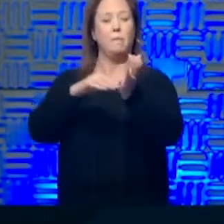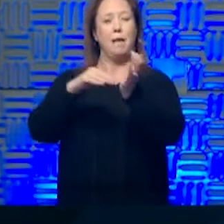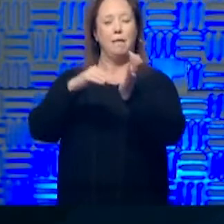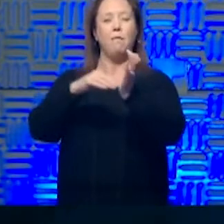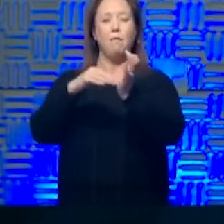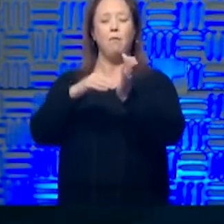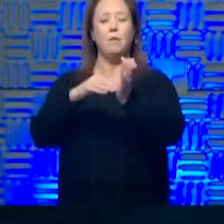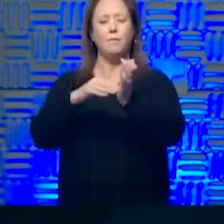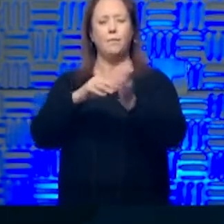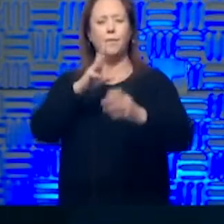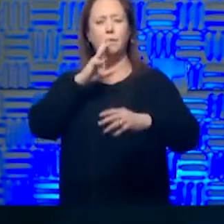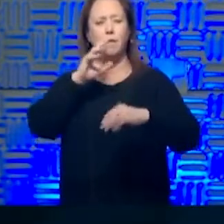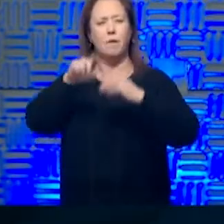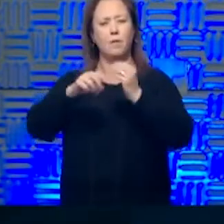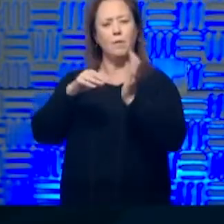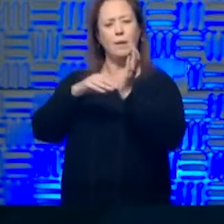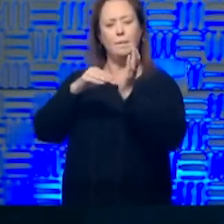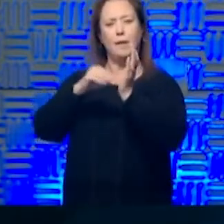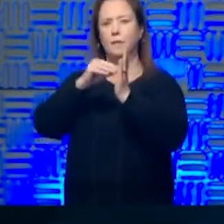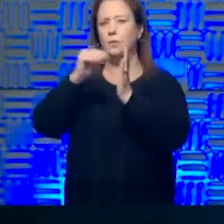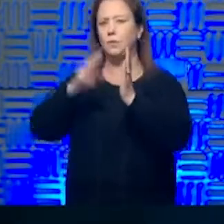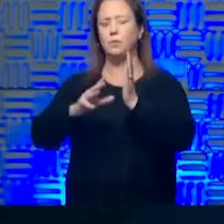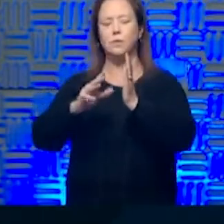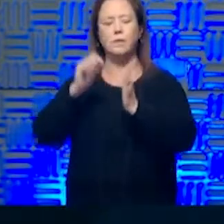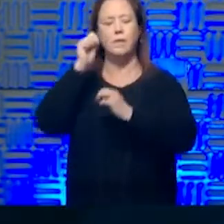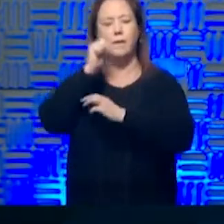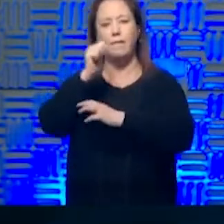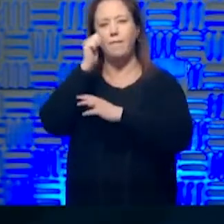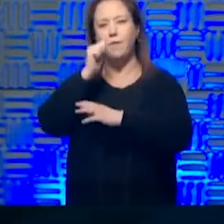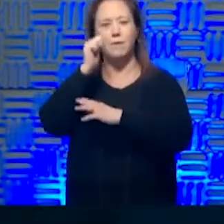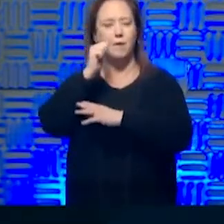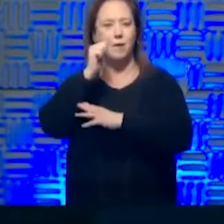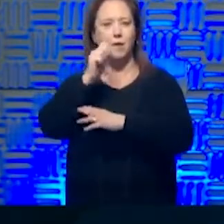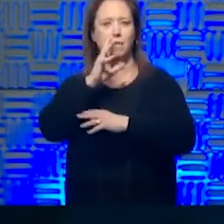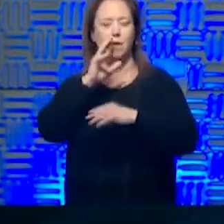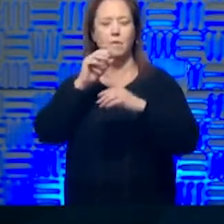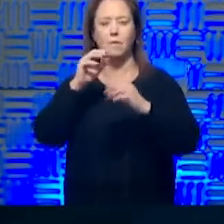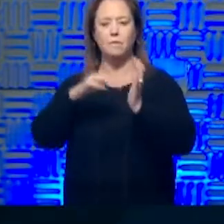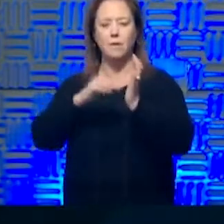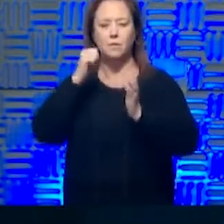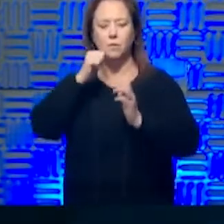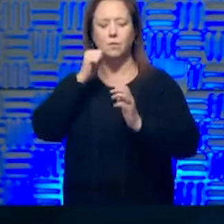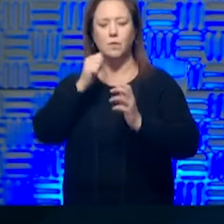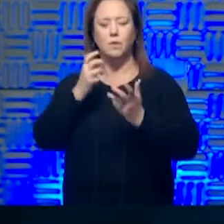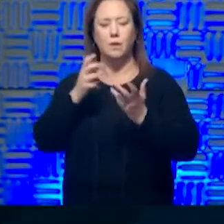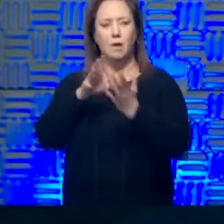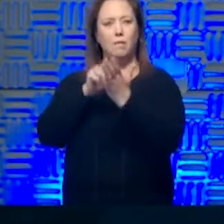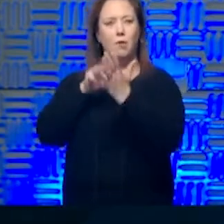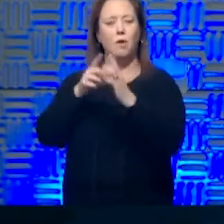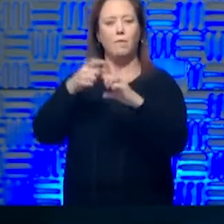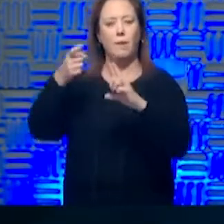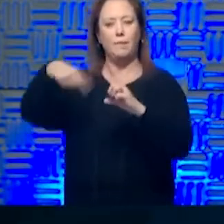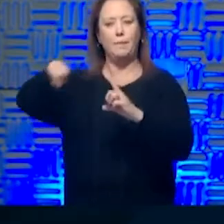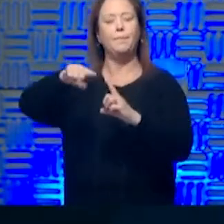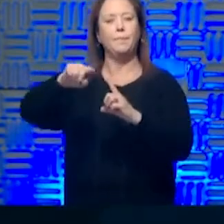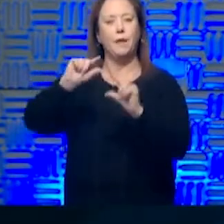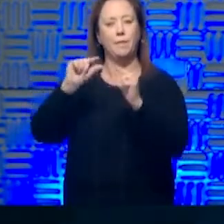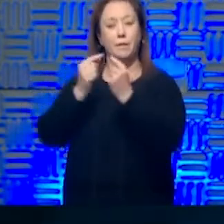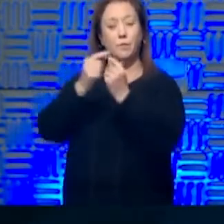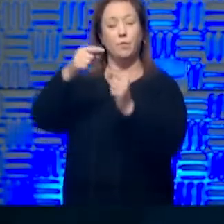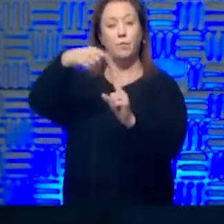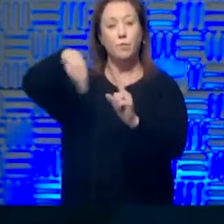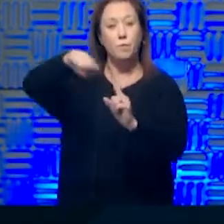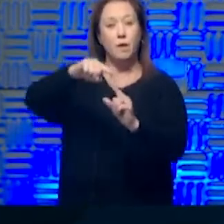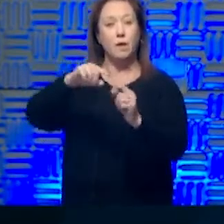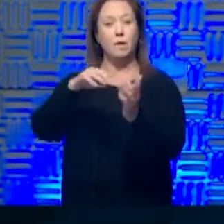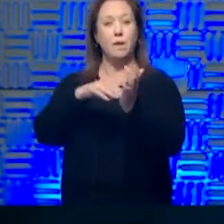with med students every single day, and this particular group of medical